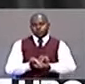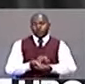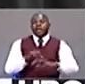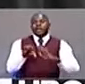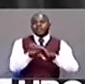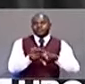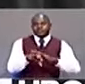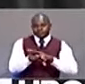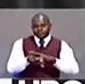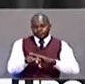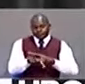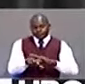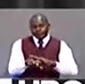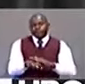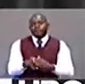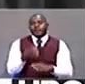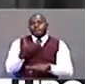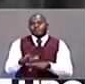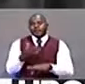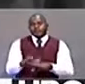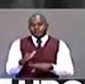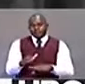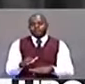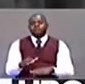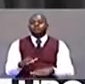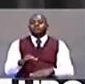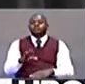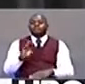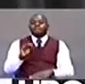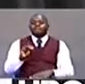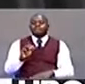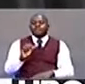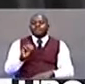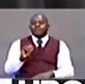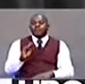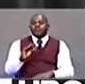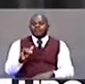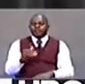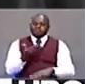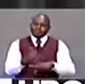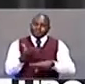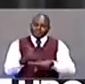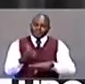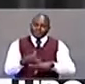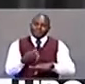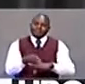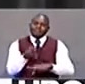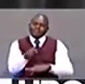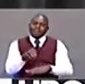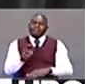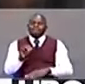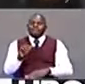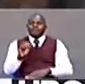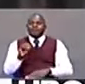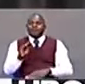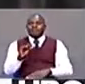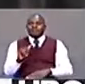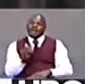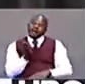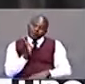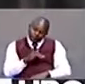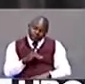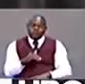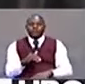environment. If you belong to the Mamba clan, that meant you would not eat that fish called Mamba. Otherwise, the Mamba clan would finish